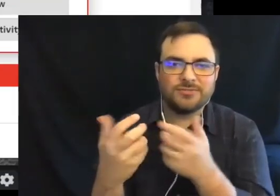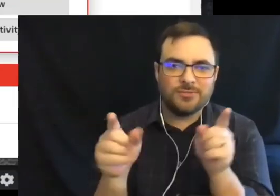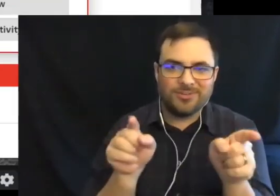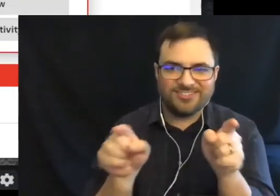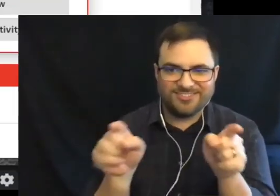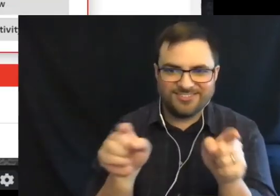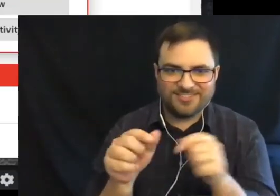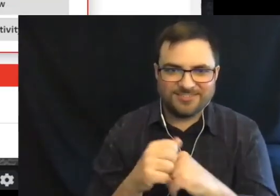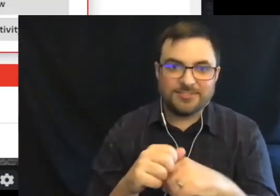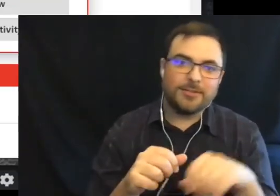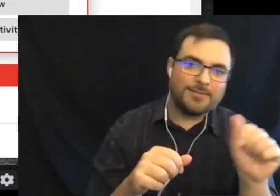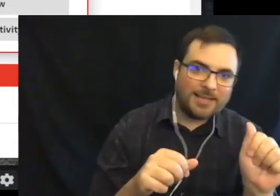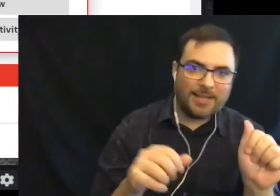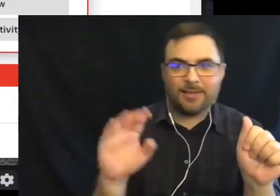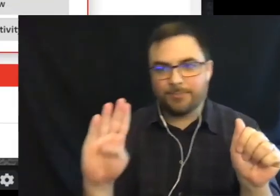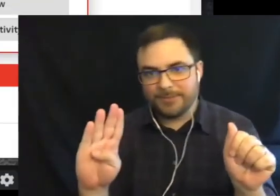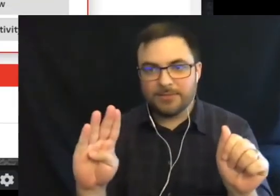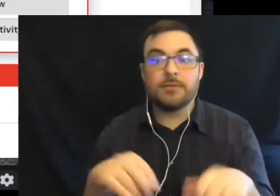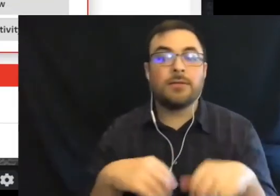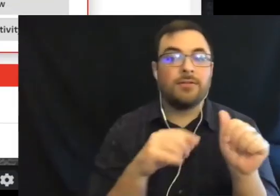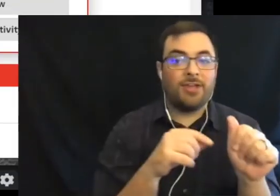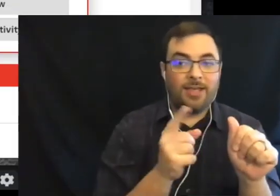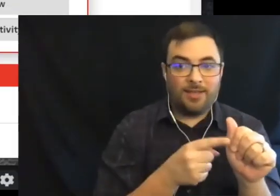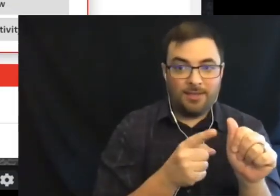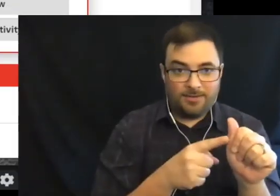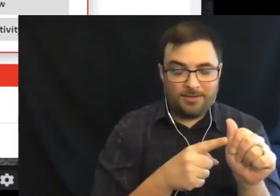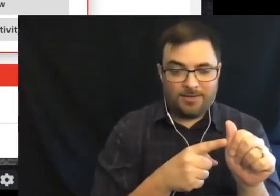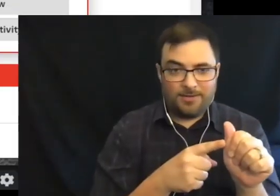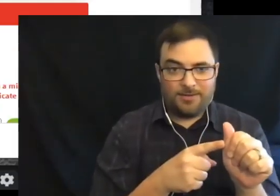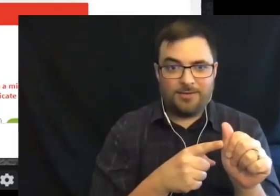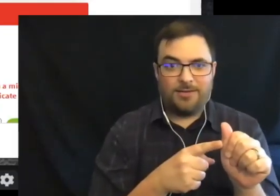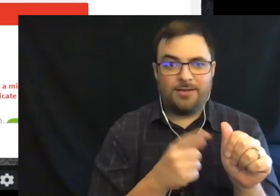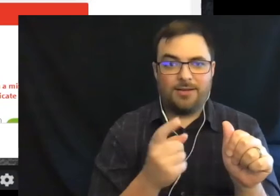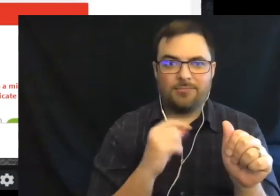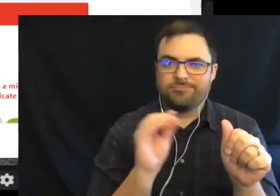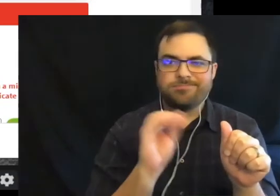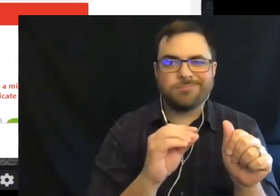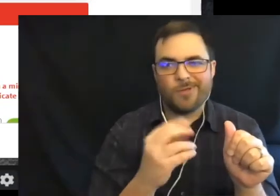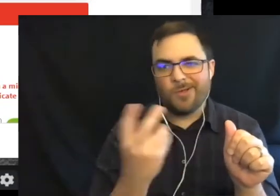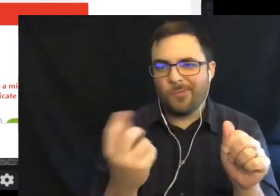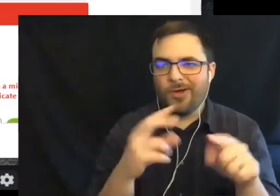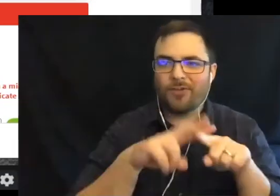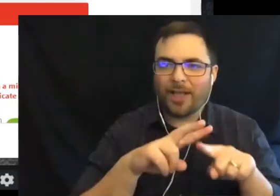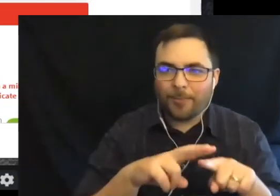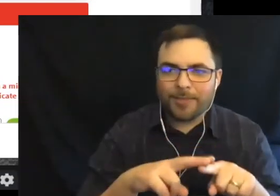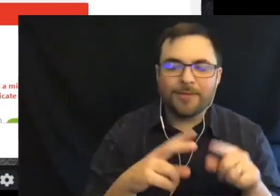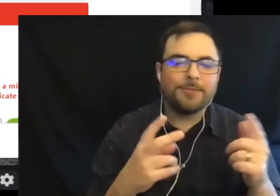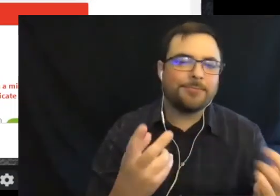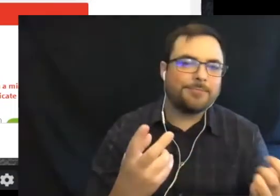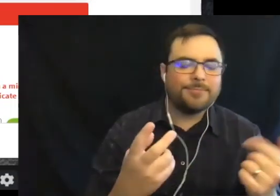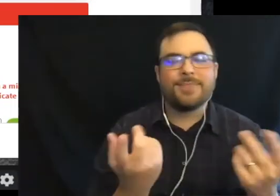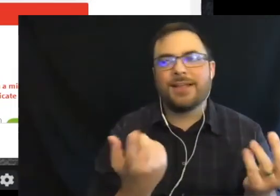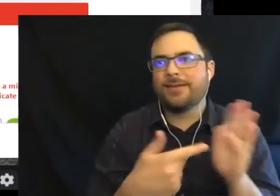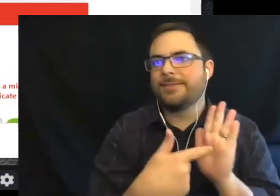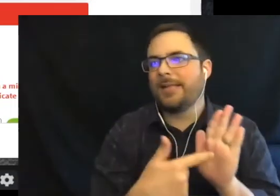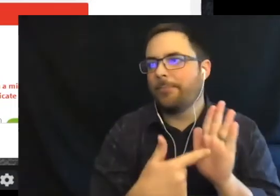There's an A card and a B card. So for the A card, I've just put in whatever text, like vocabulary. So for instance, if